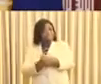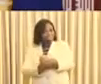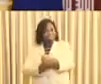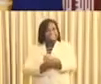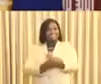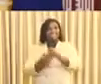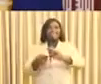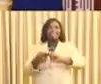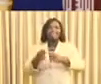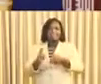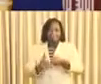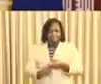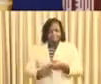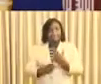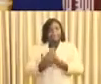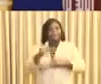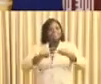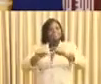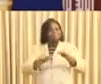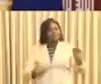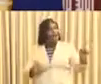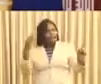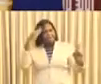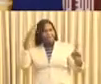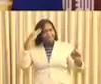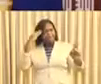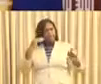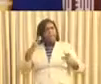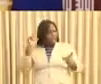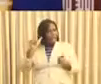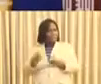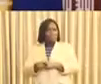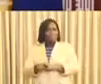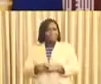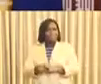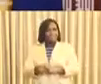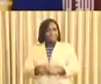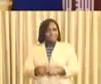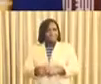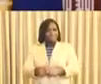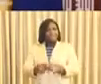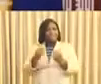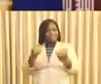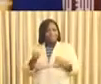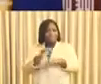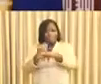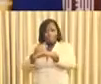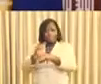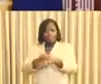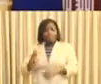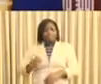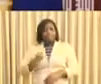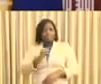very much of this view. I have accordingly, by executive instrument, extended for another 2 weeks